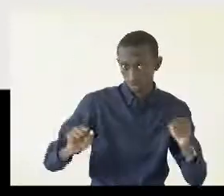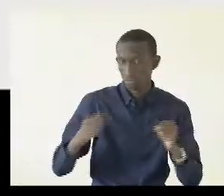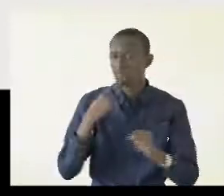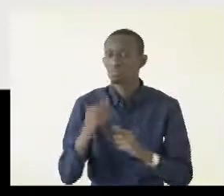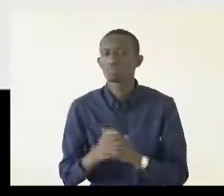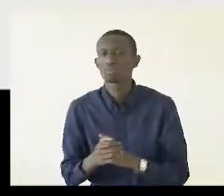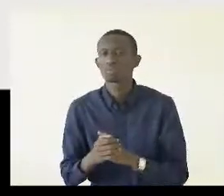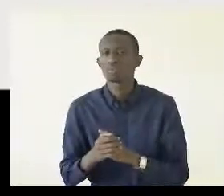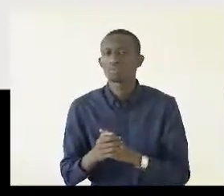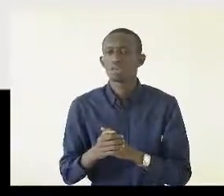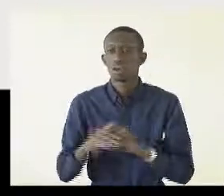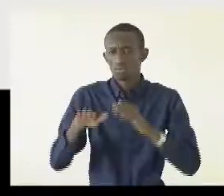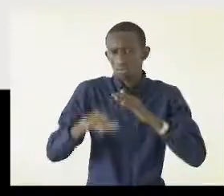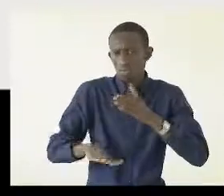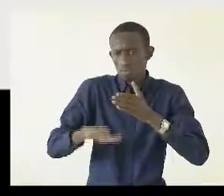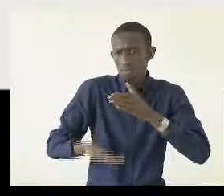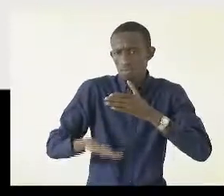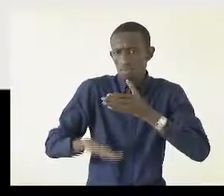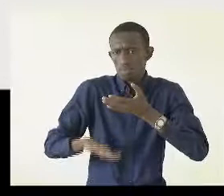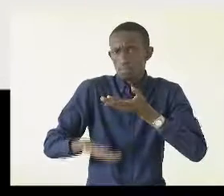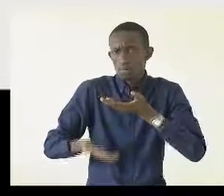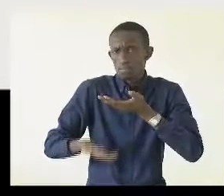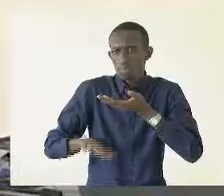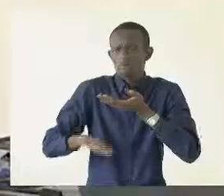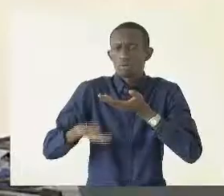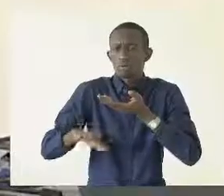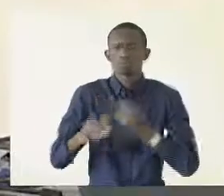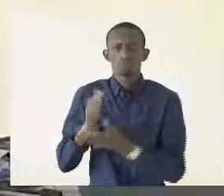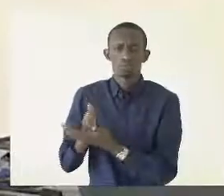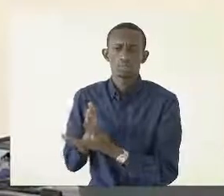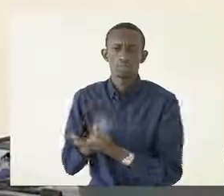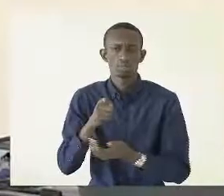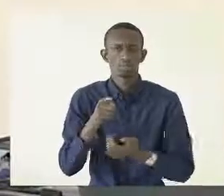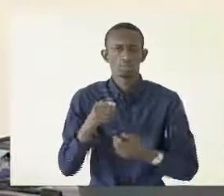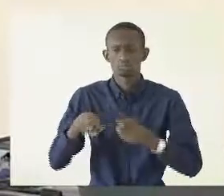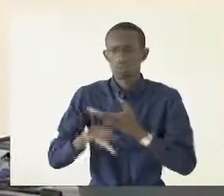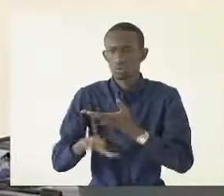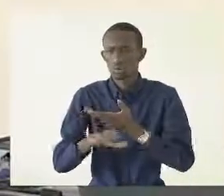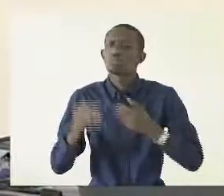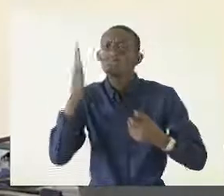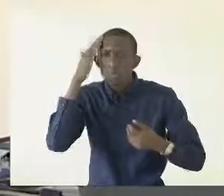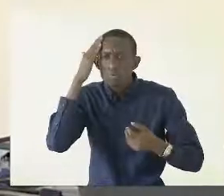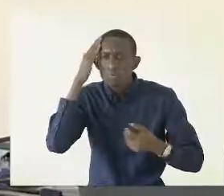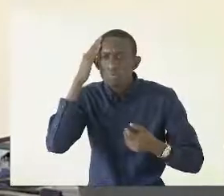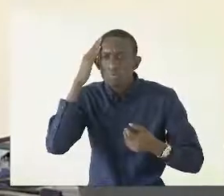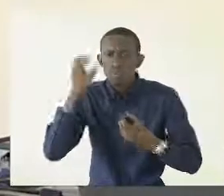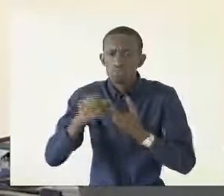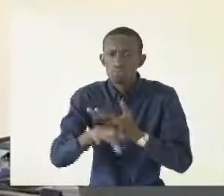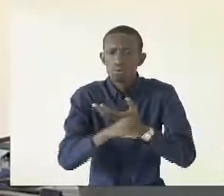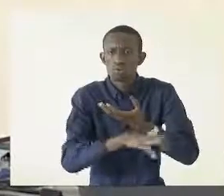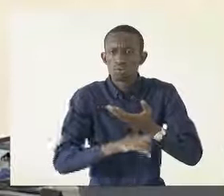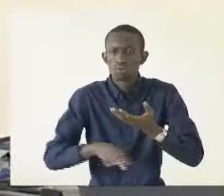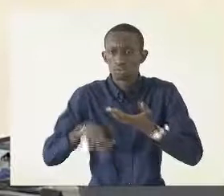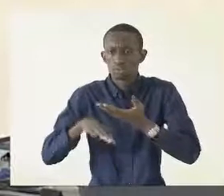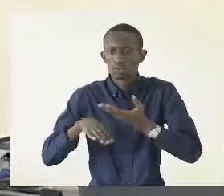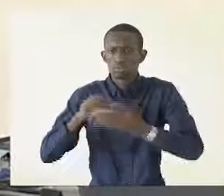are above the ground. Because remember, roots are in the soil. Then parts which are